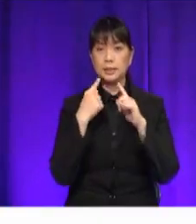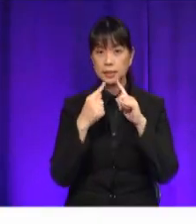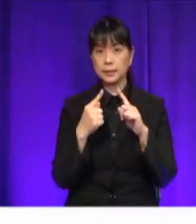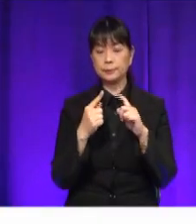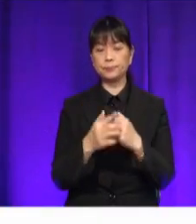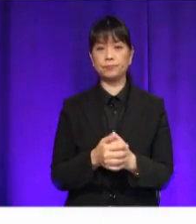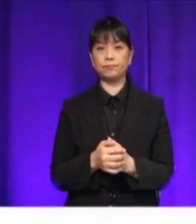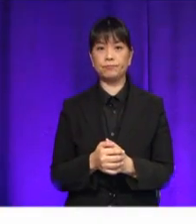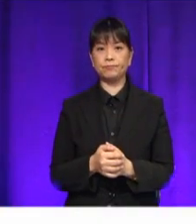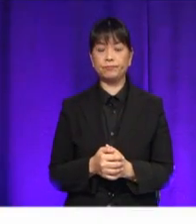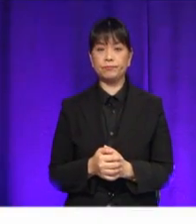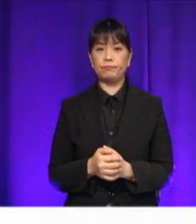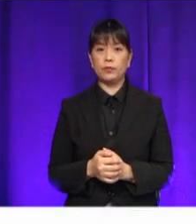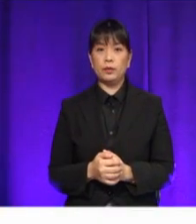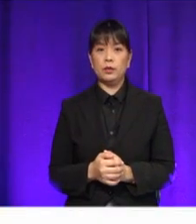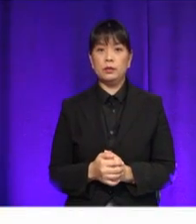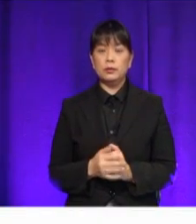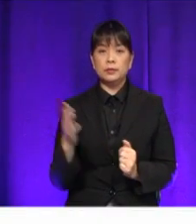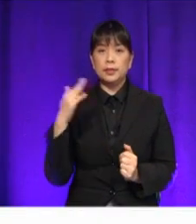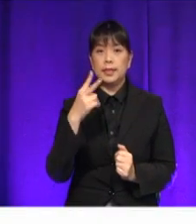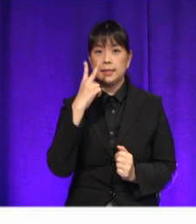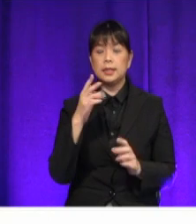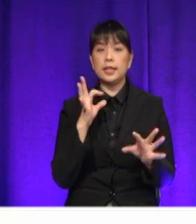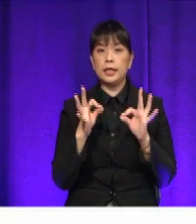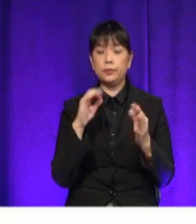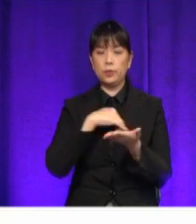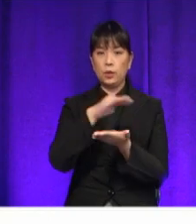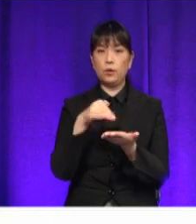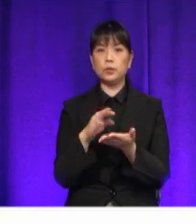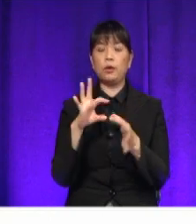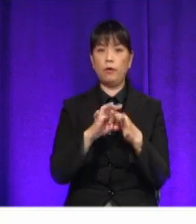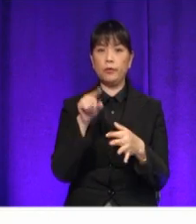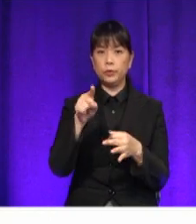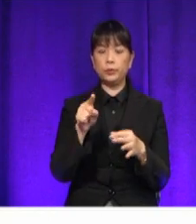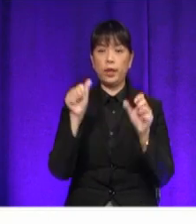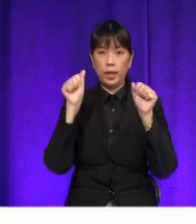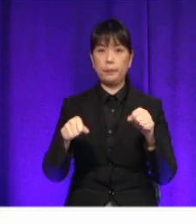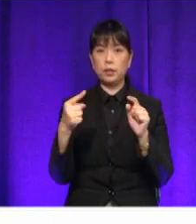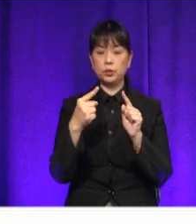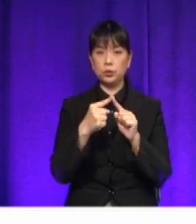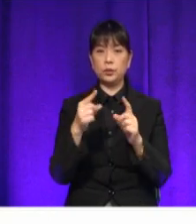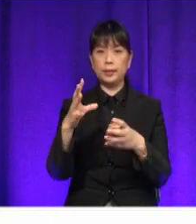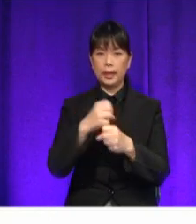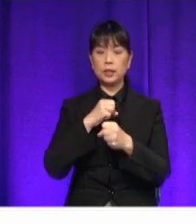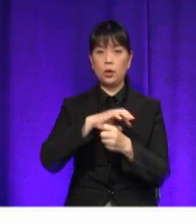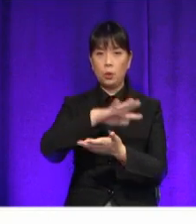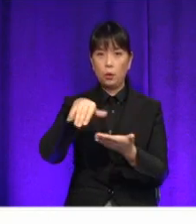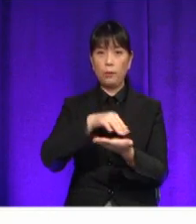ready. good. Right, let's see if all of you will be able to correctly get all the